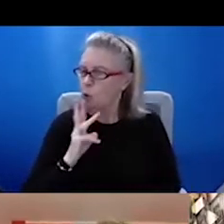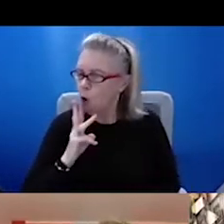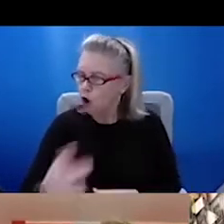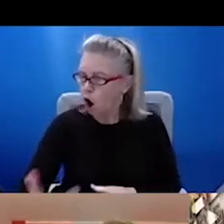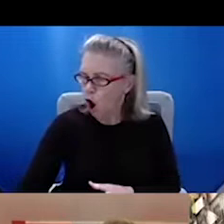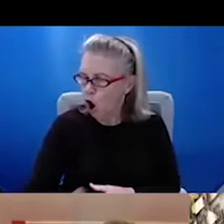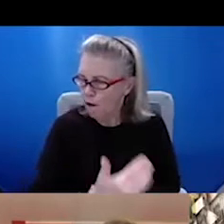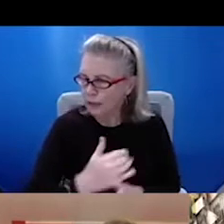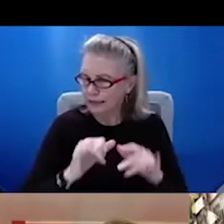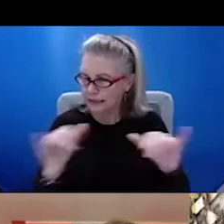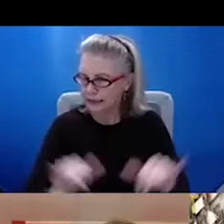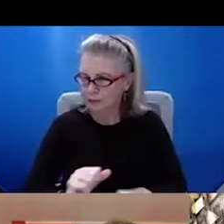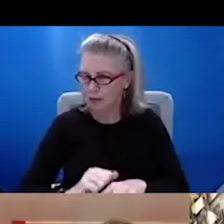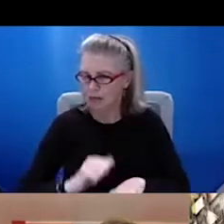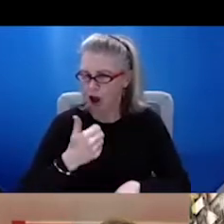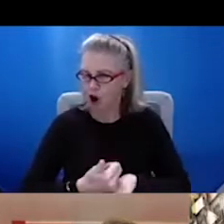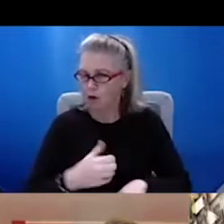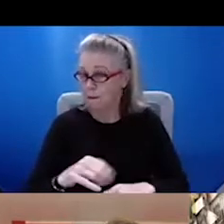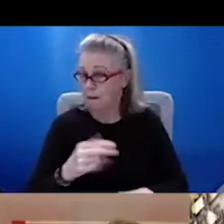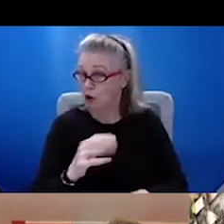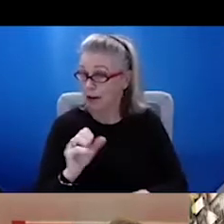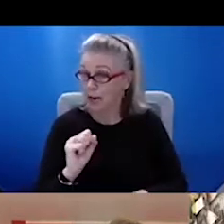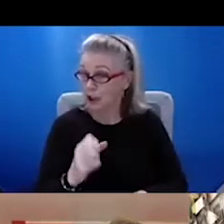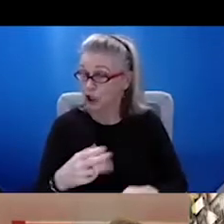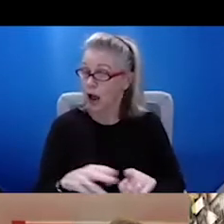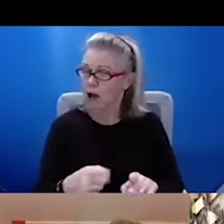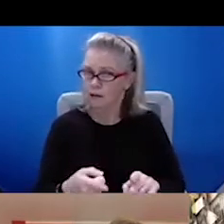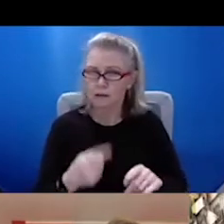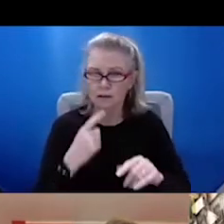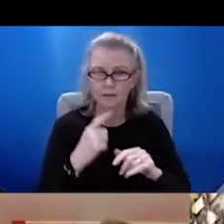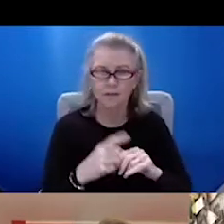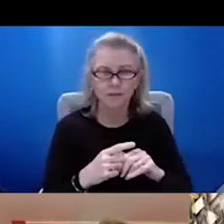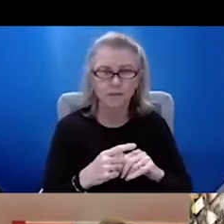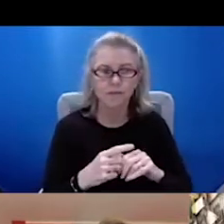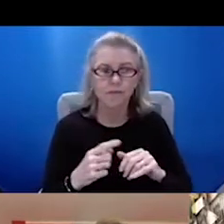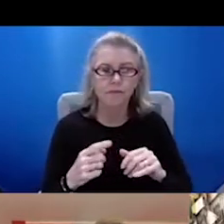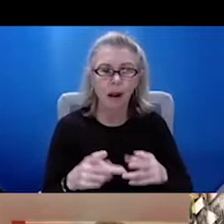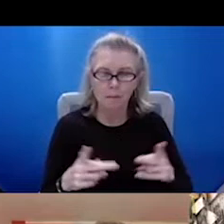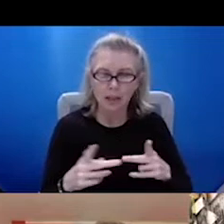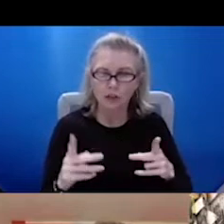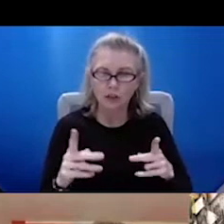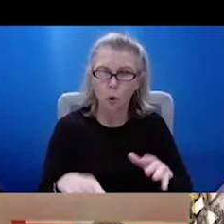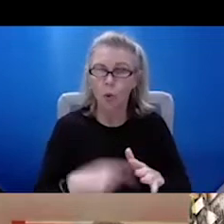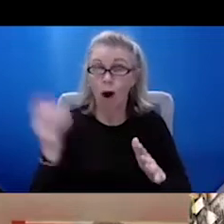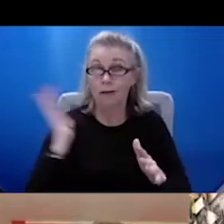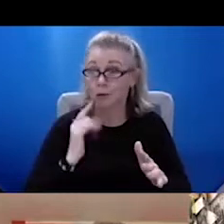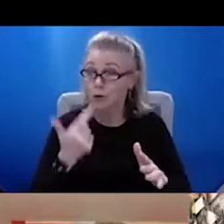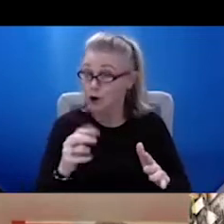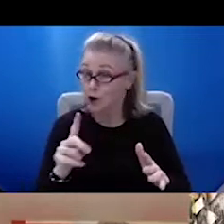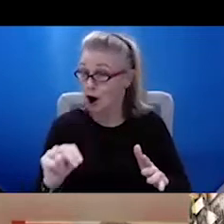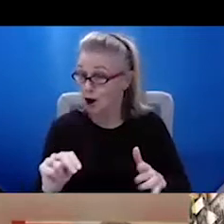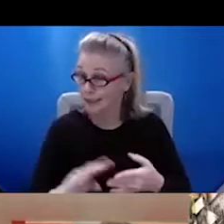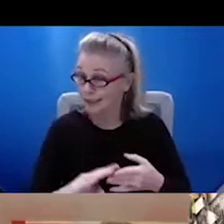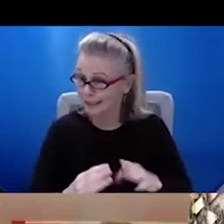that grounded the foundation of Marrakesh as a once garden city. This millennial rhizomatic technology